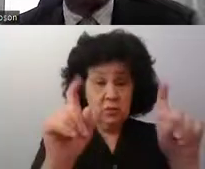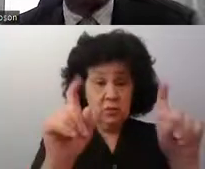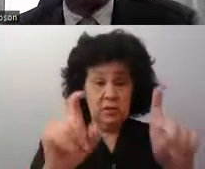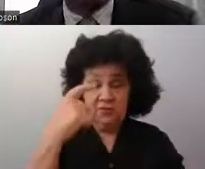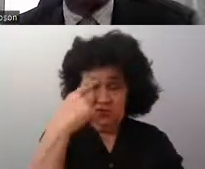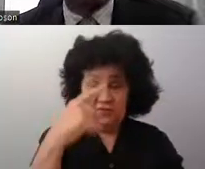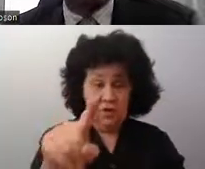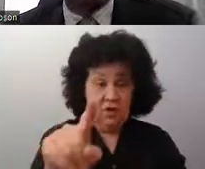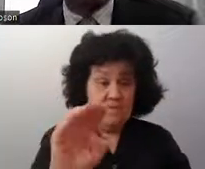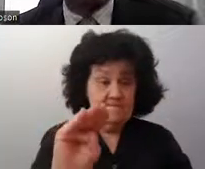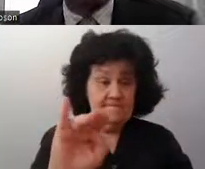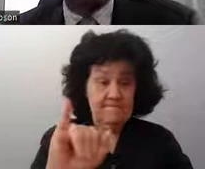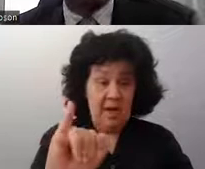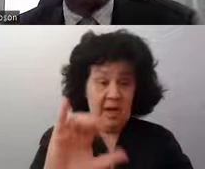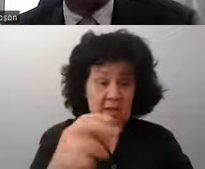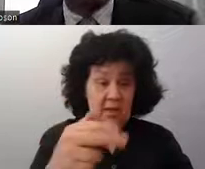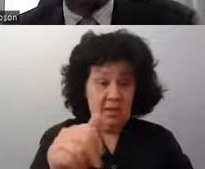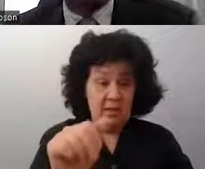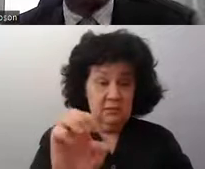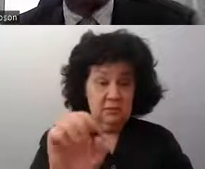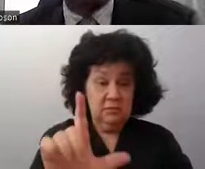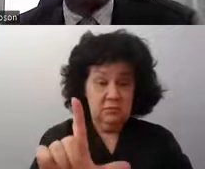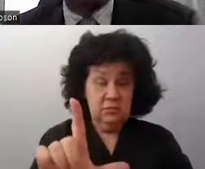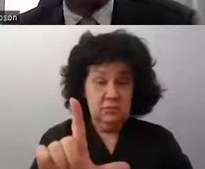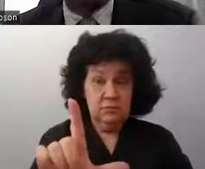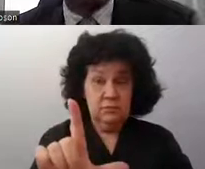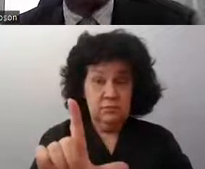and see where we have. Where's our hand?